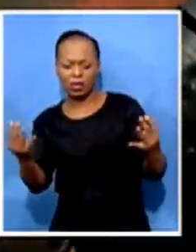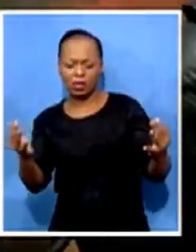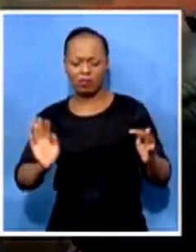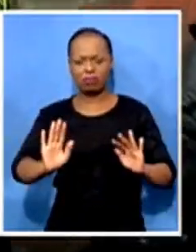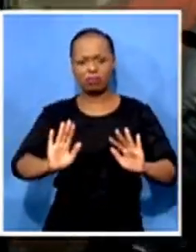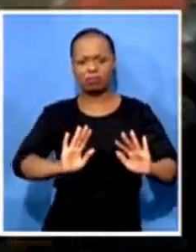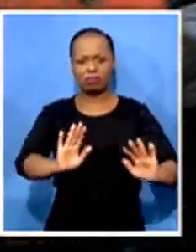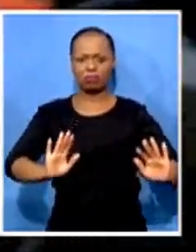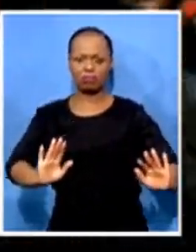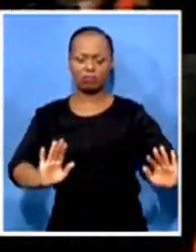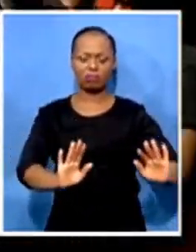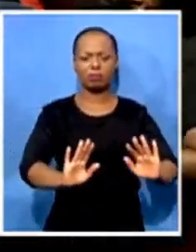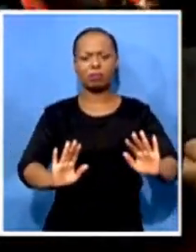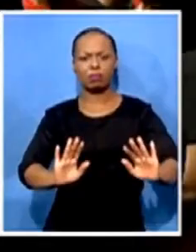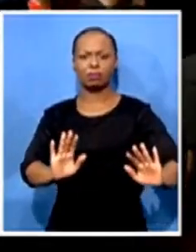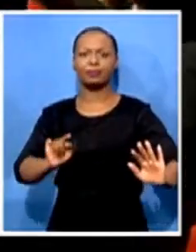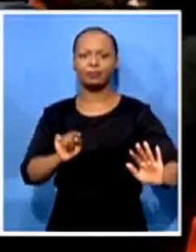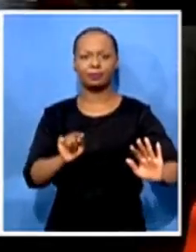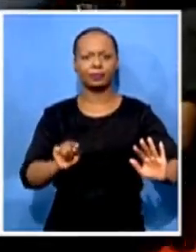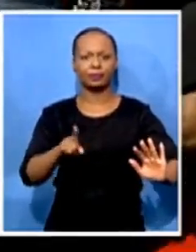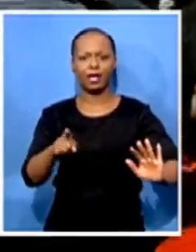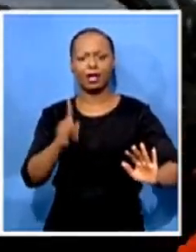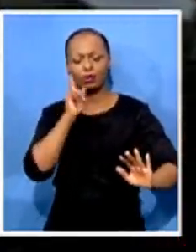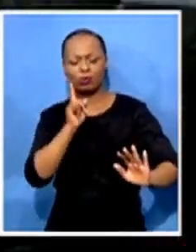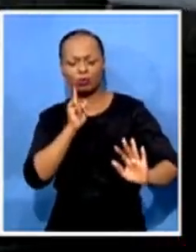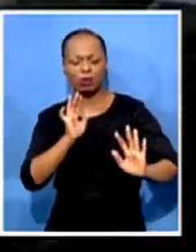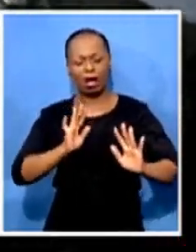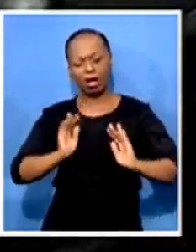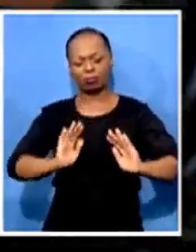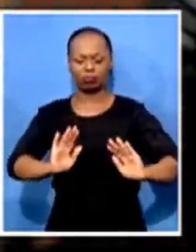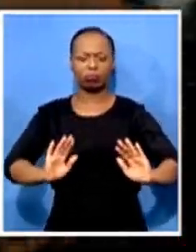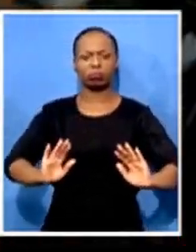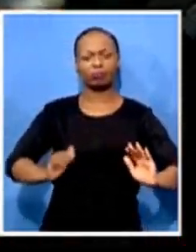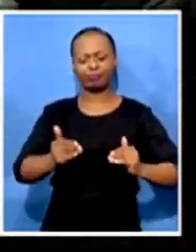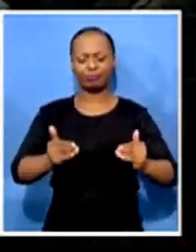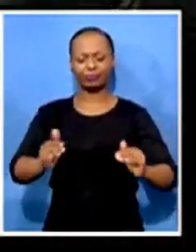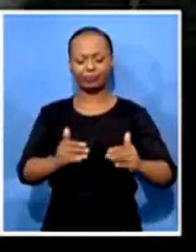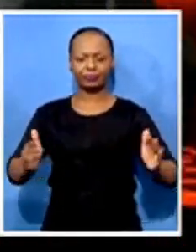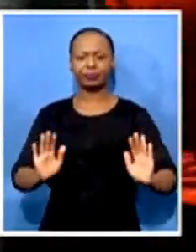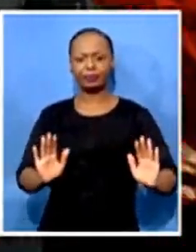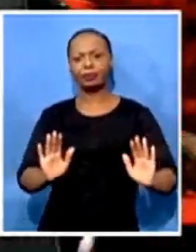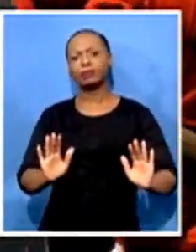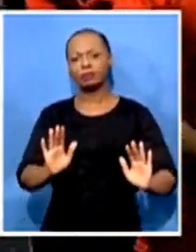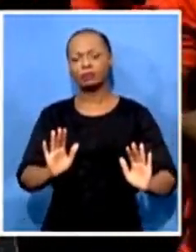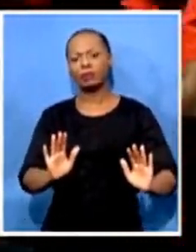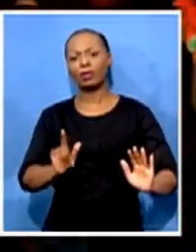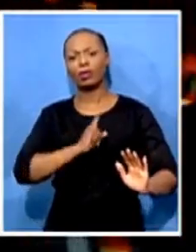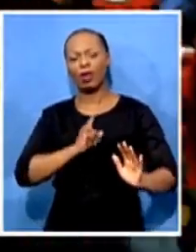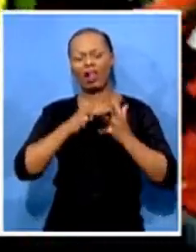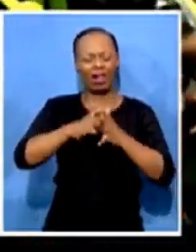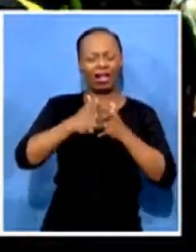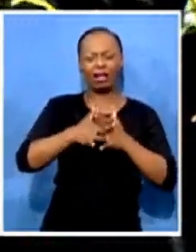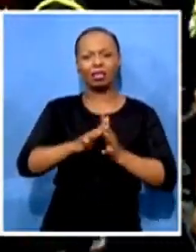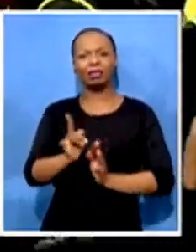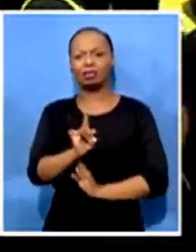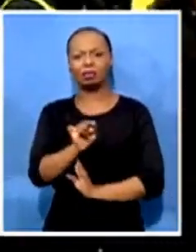They are trying to maintain a line so as the others at the back are not so that the others at the back do not breach this line.